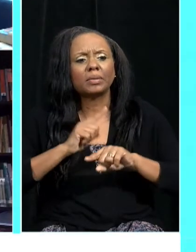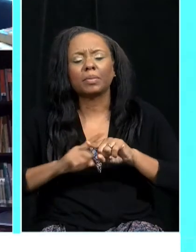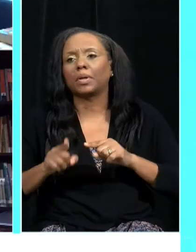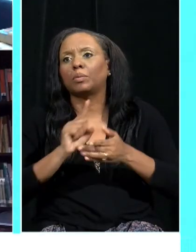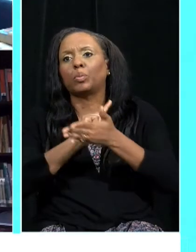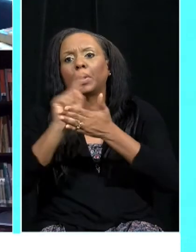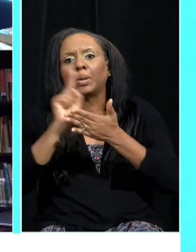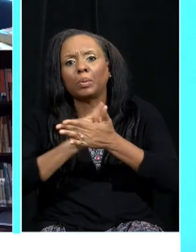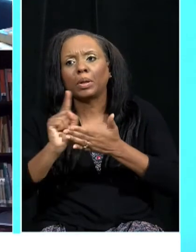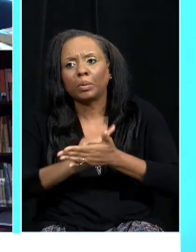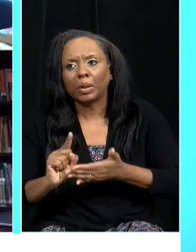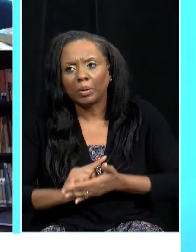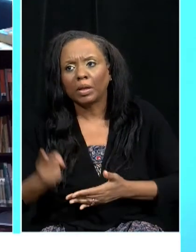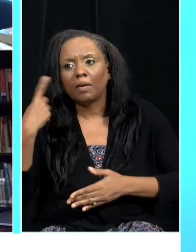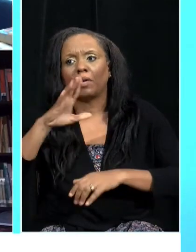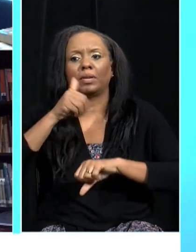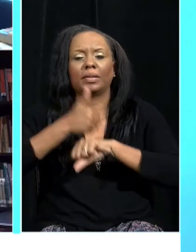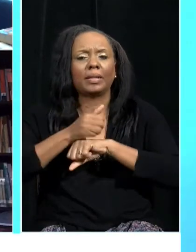affair.